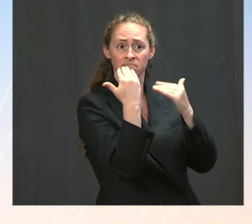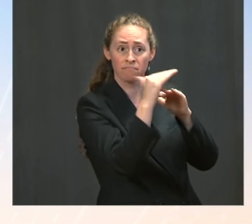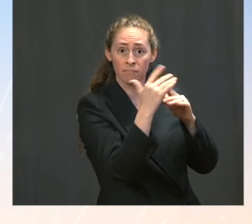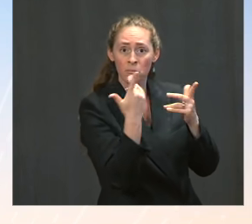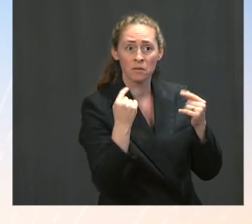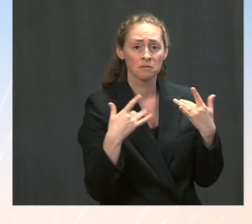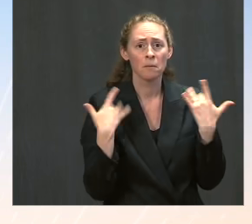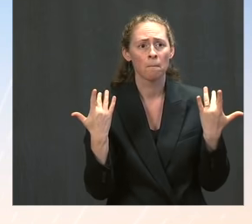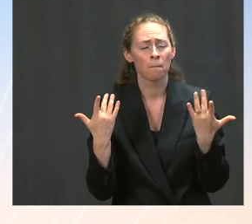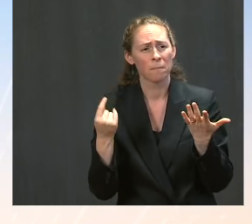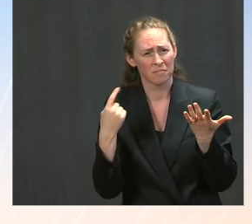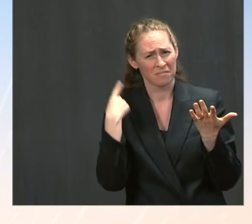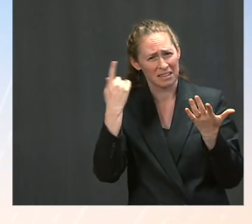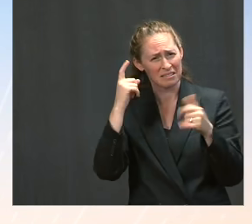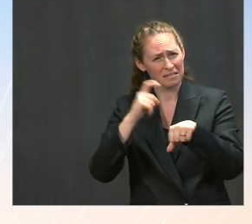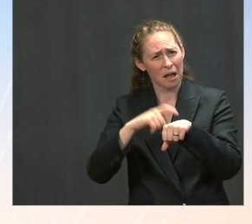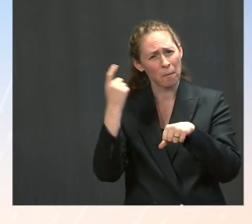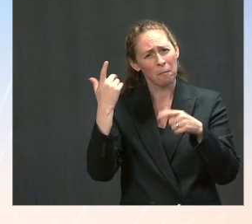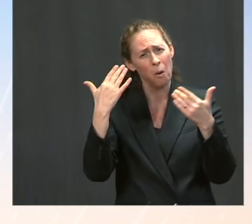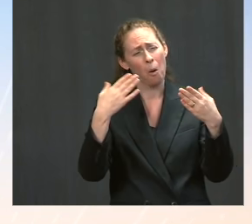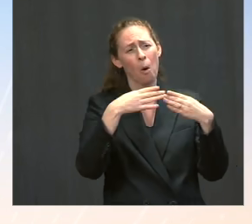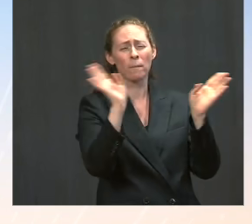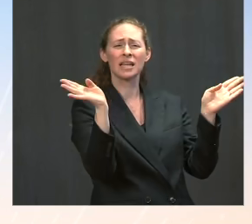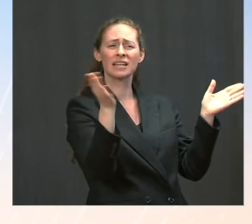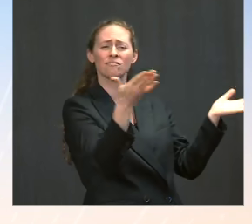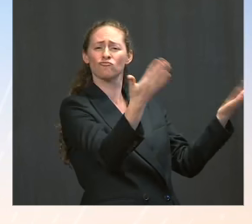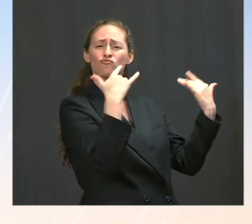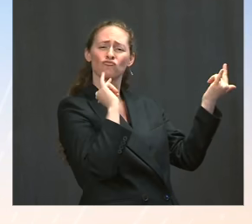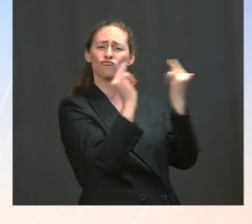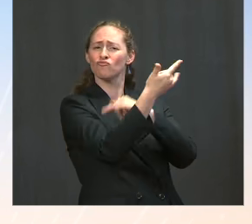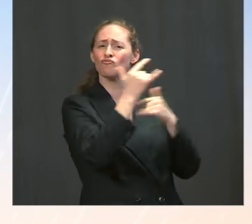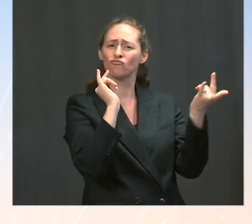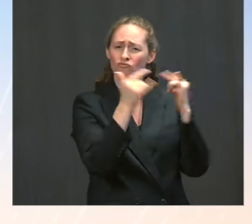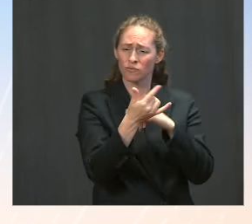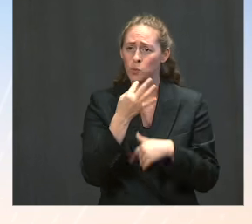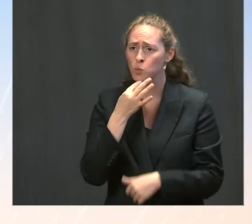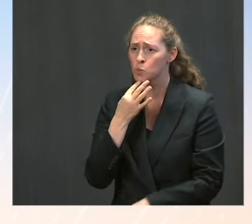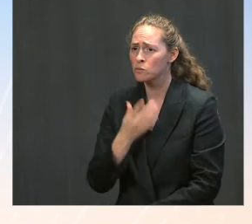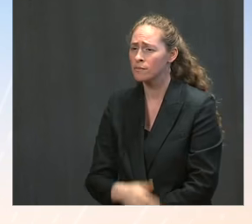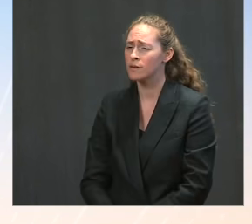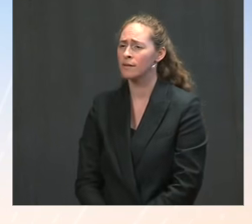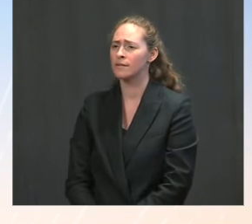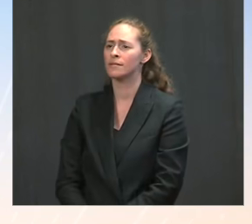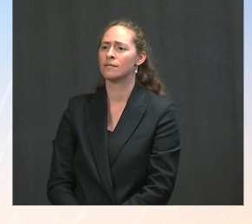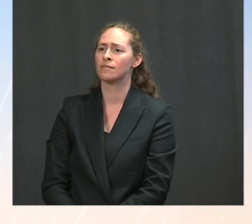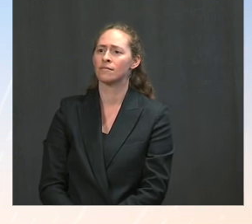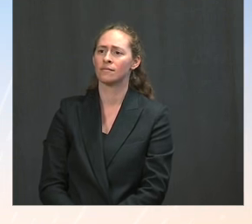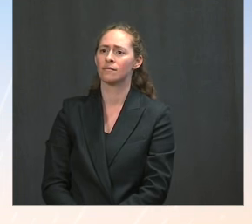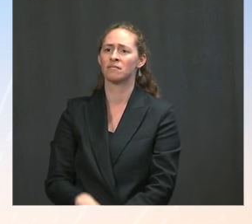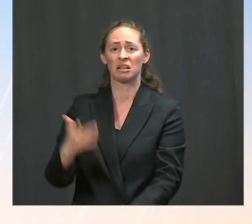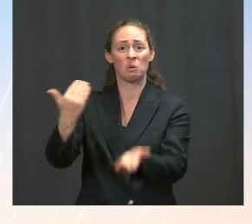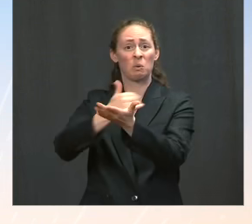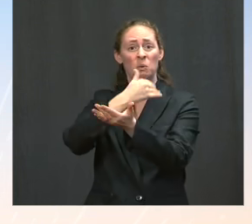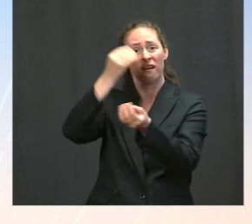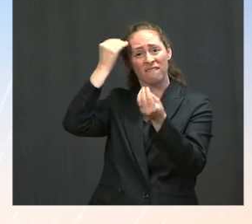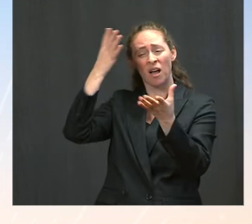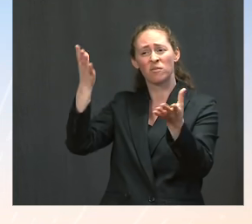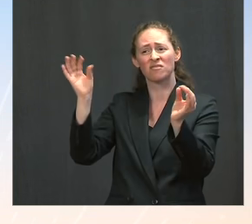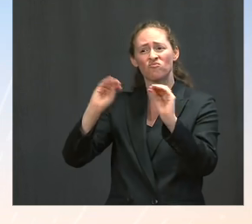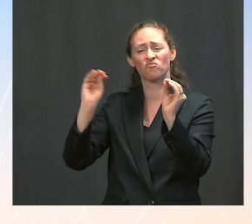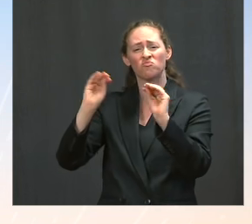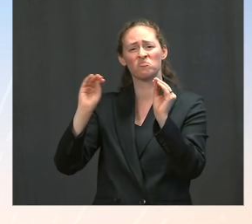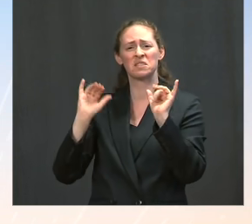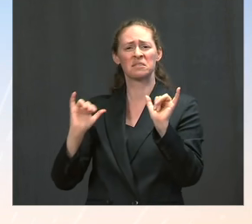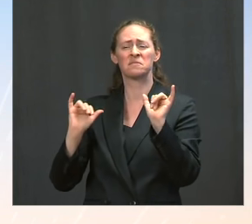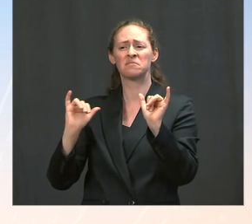its borders? Yeah. I do not have an update on that except to say a couple of things. International travel is